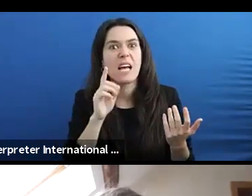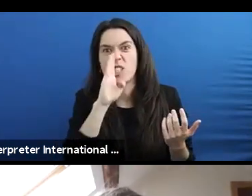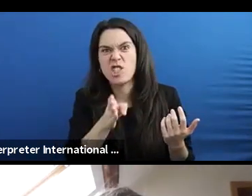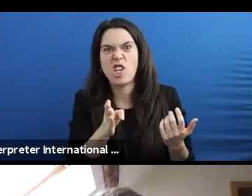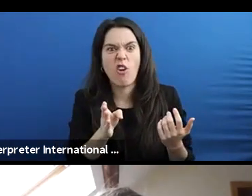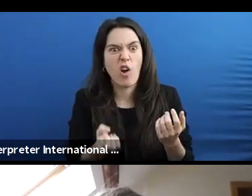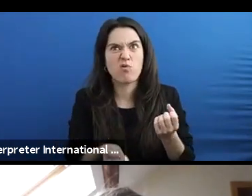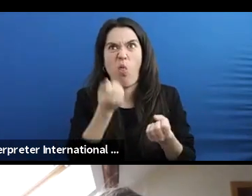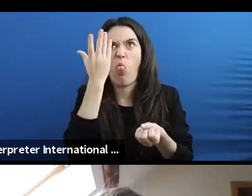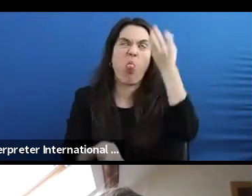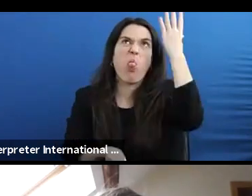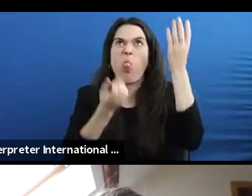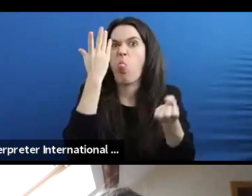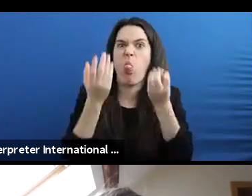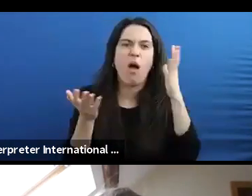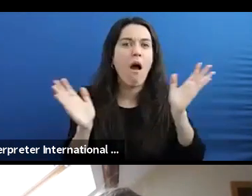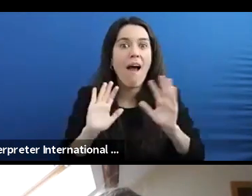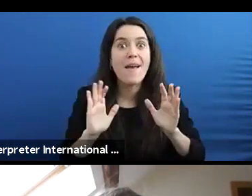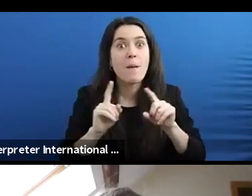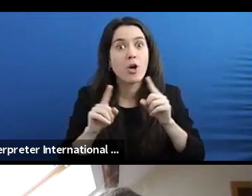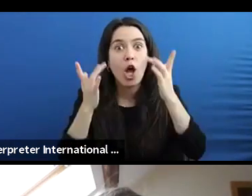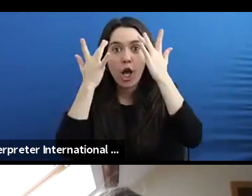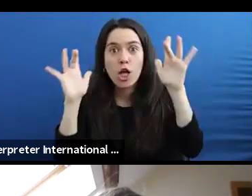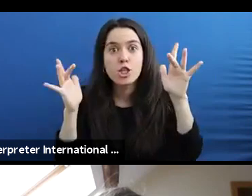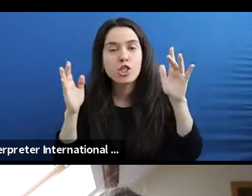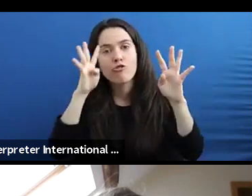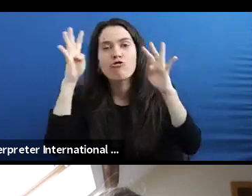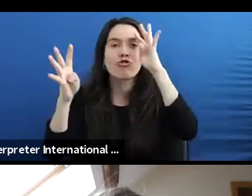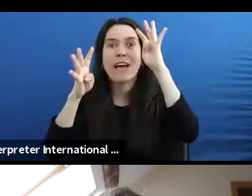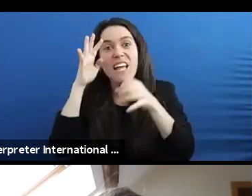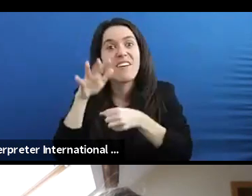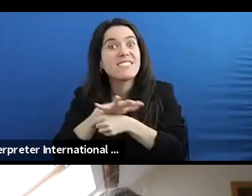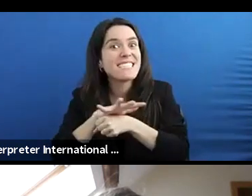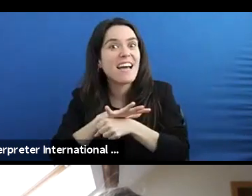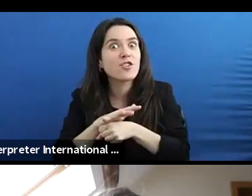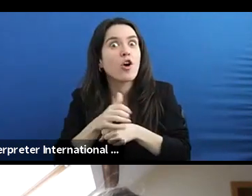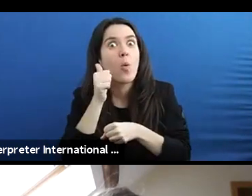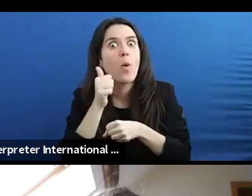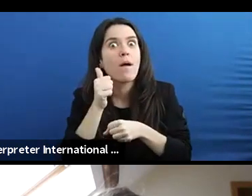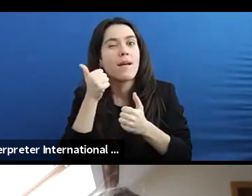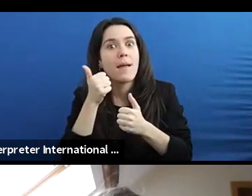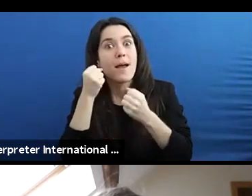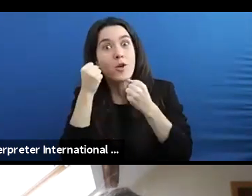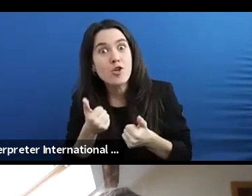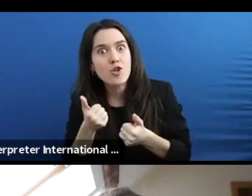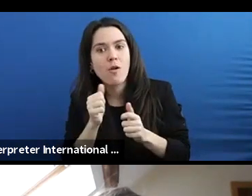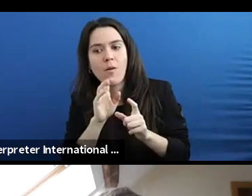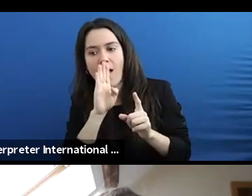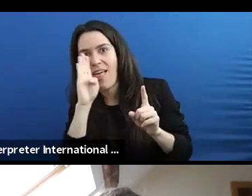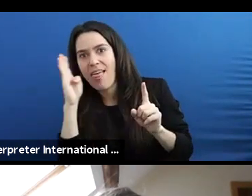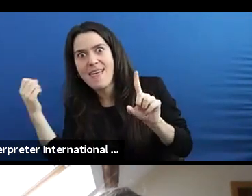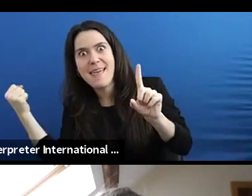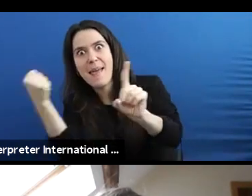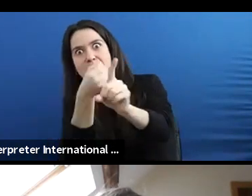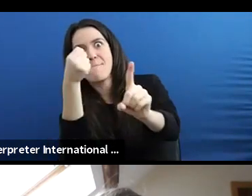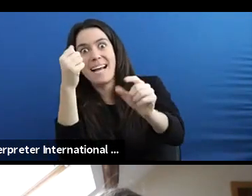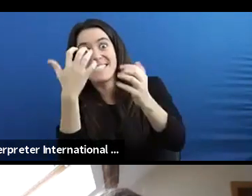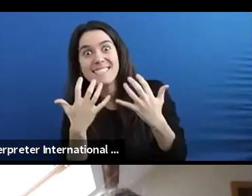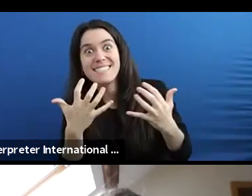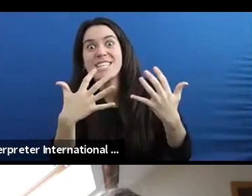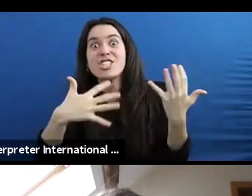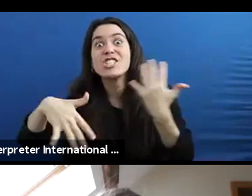the biggest impact that the cultural and creative sector has is always into the society, into the people that